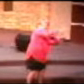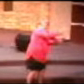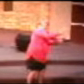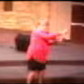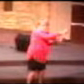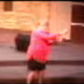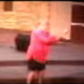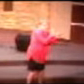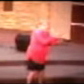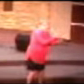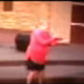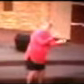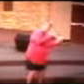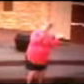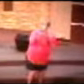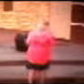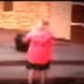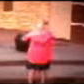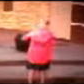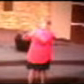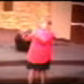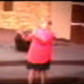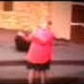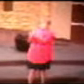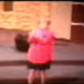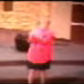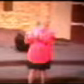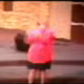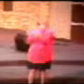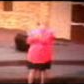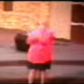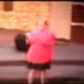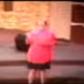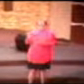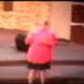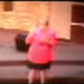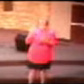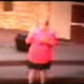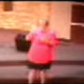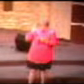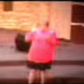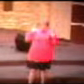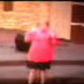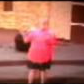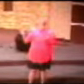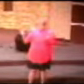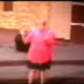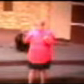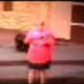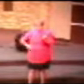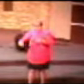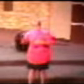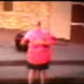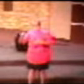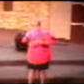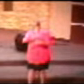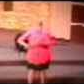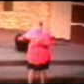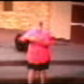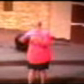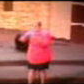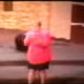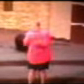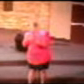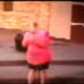are you at this time going to restore the kingdom to Israel?" He said to them, "It's not for you to know the times